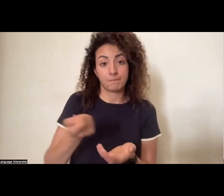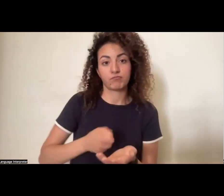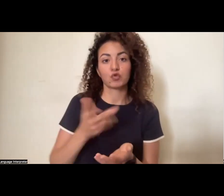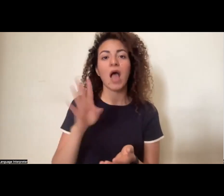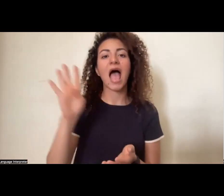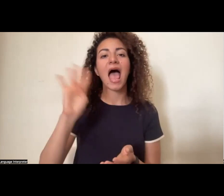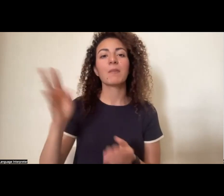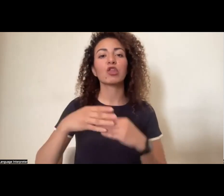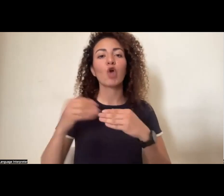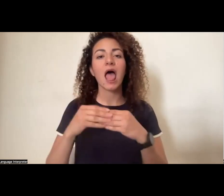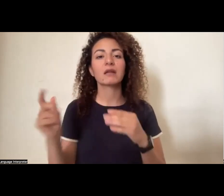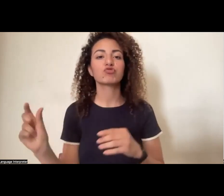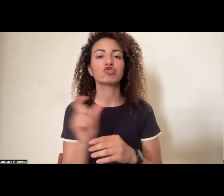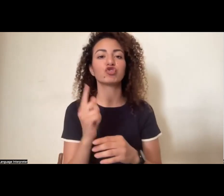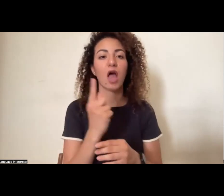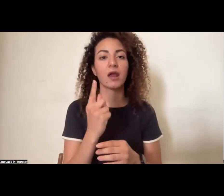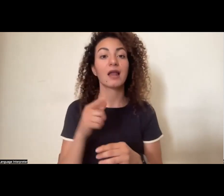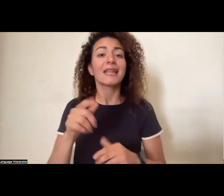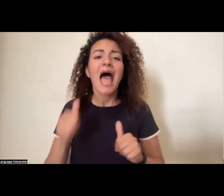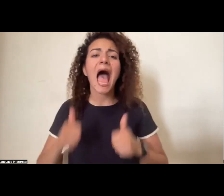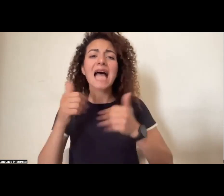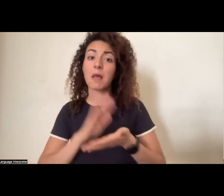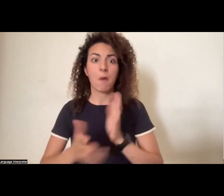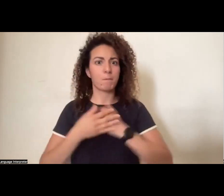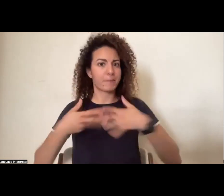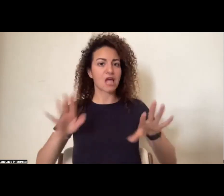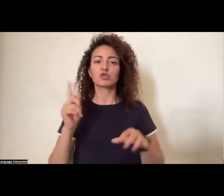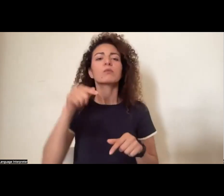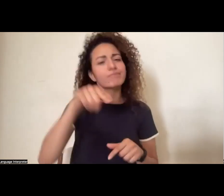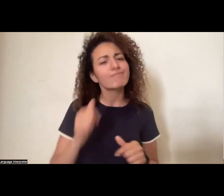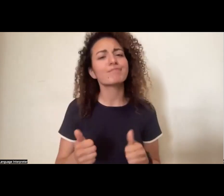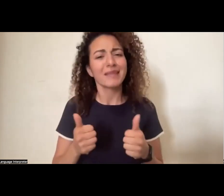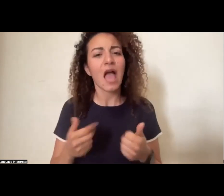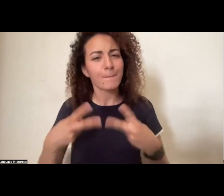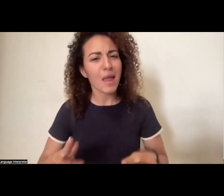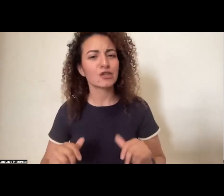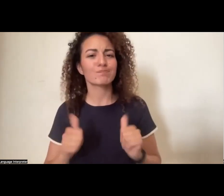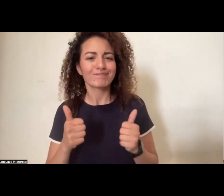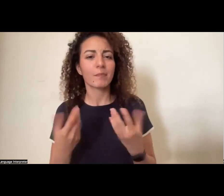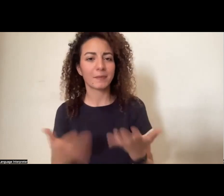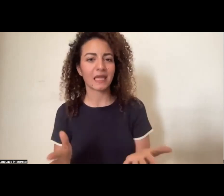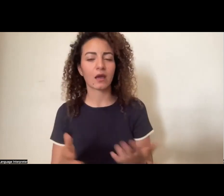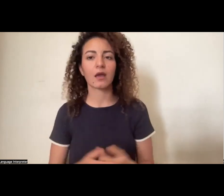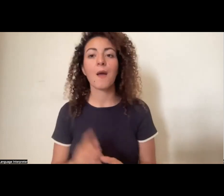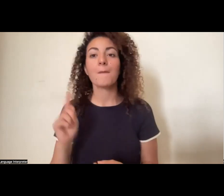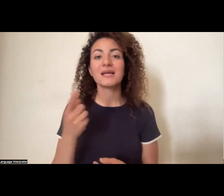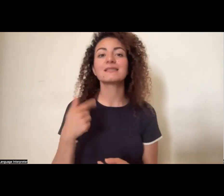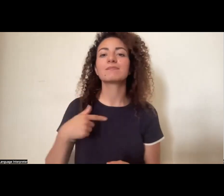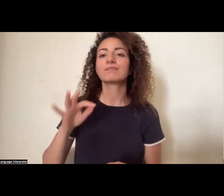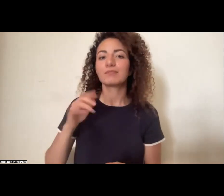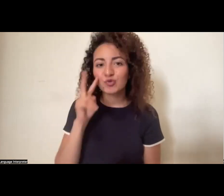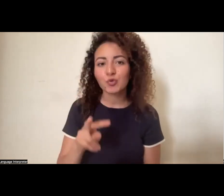good side is that indeed this is better than nothing, if we can say that. But we are still talking about